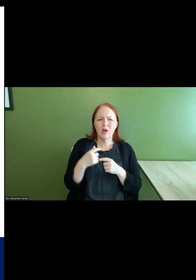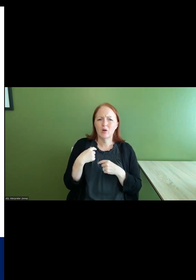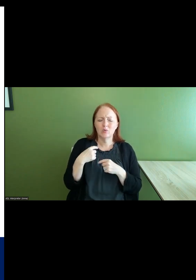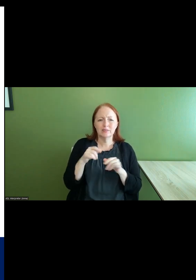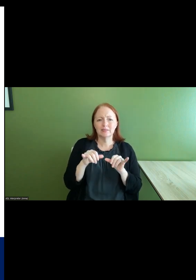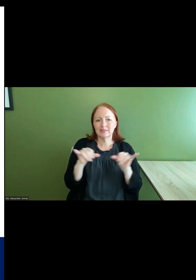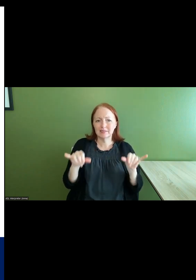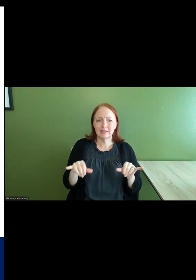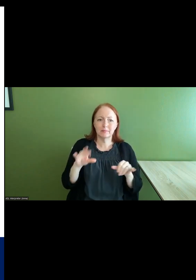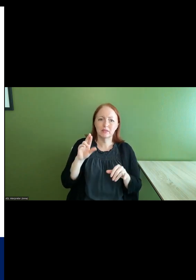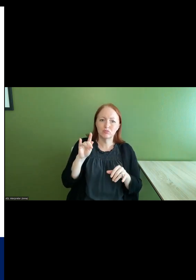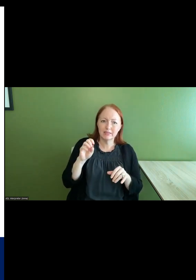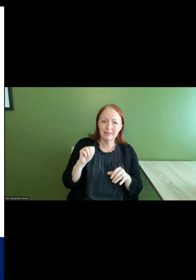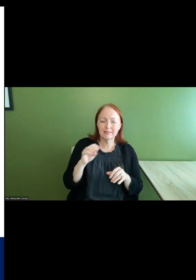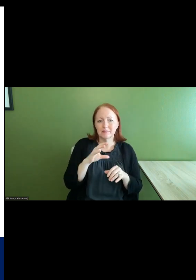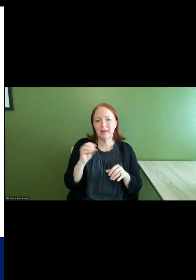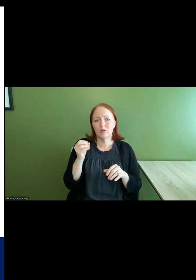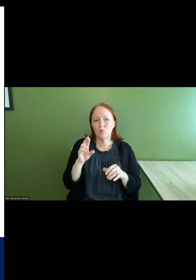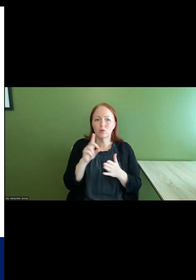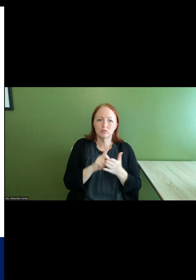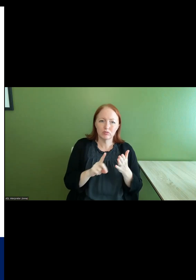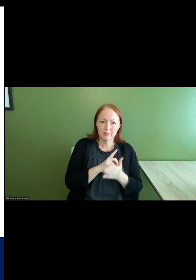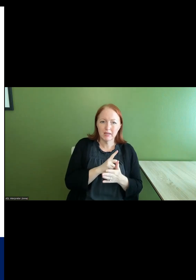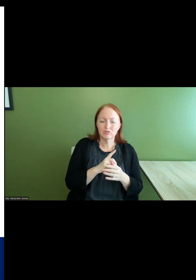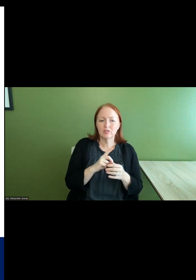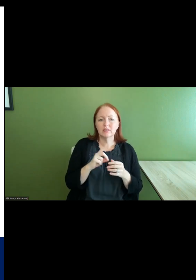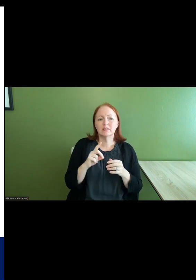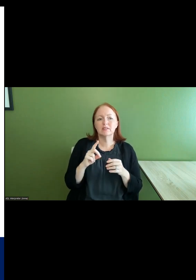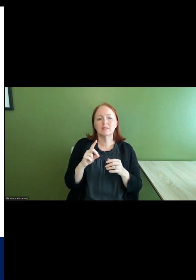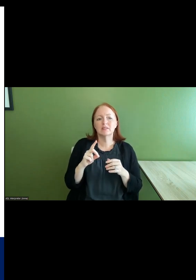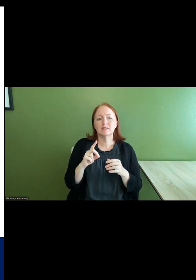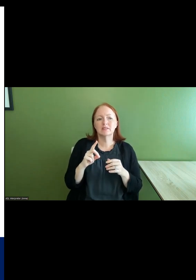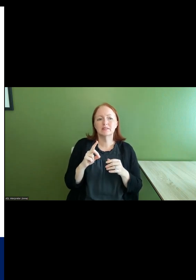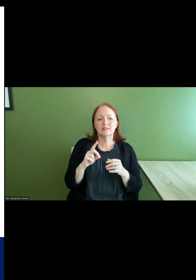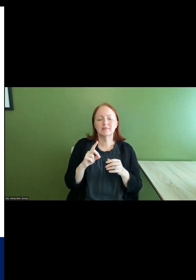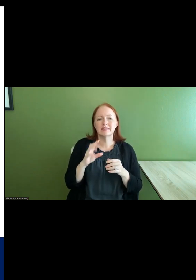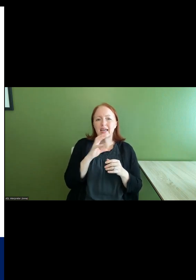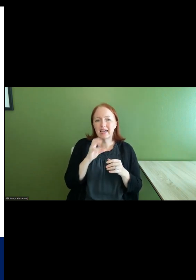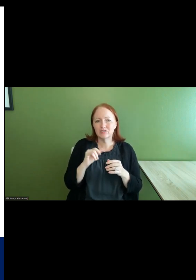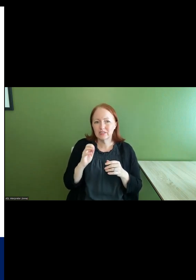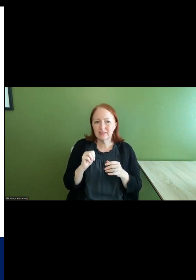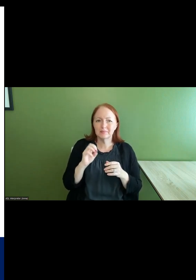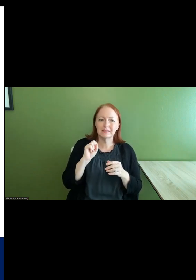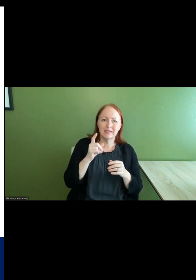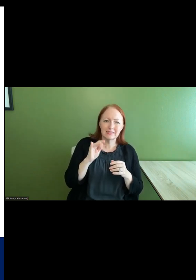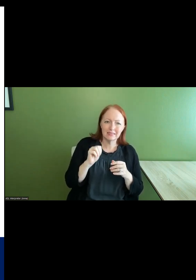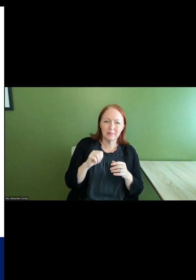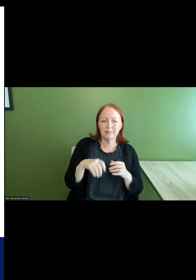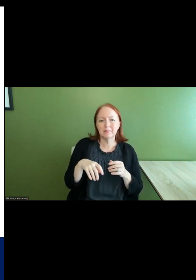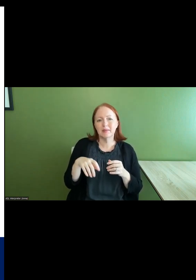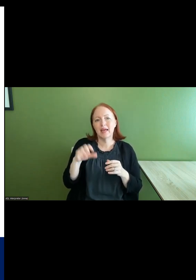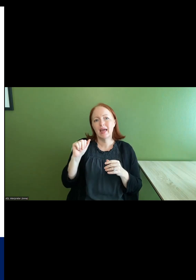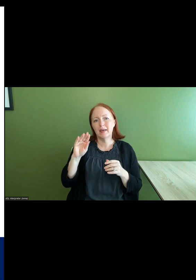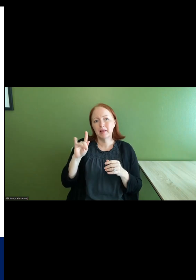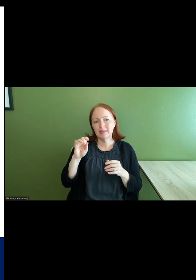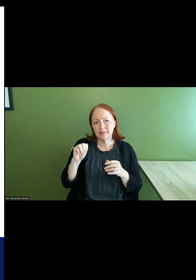systemic racism and or discrimination, in essence, ageism, sexism,